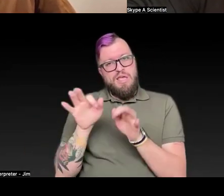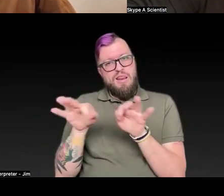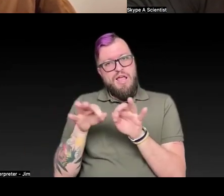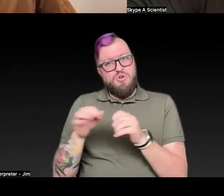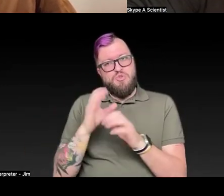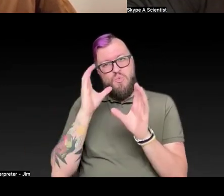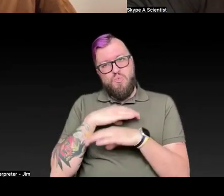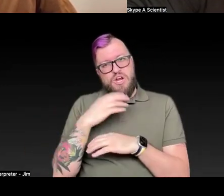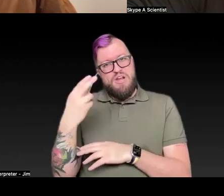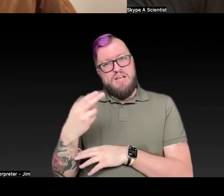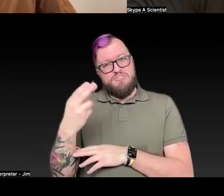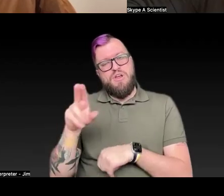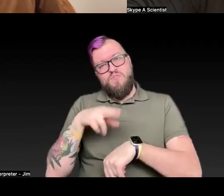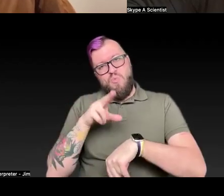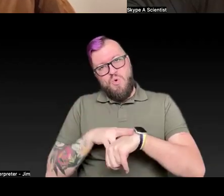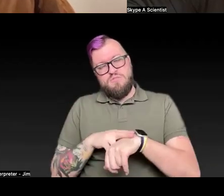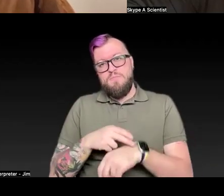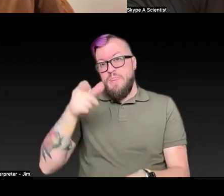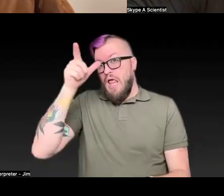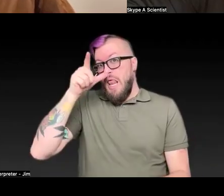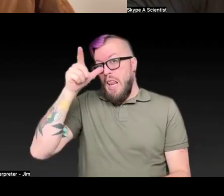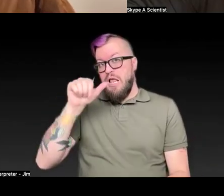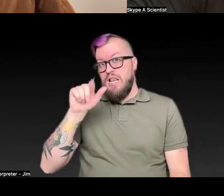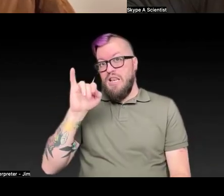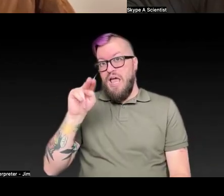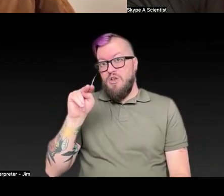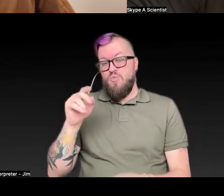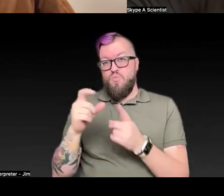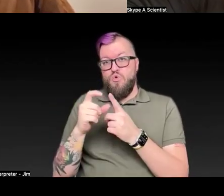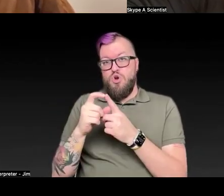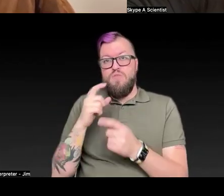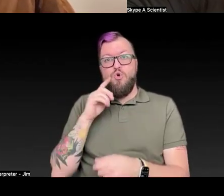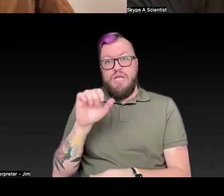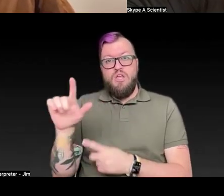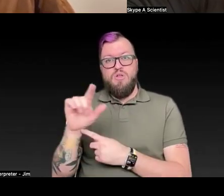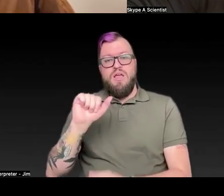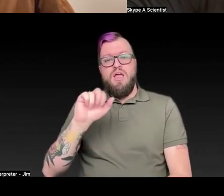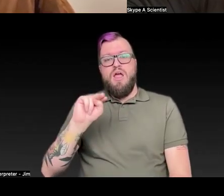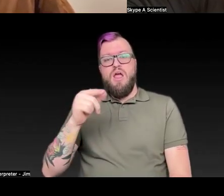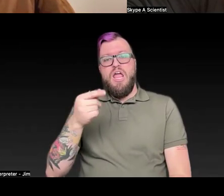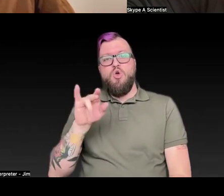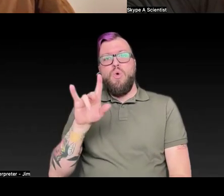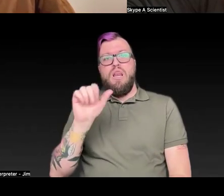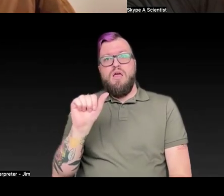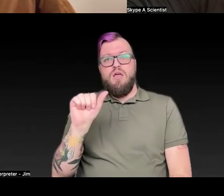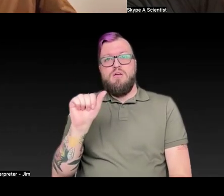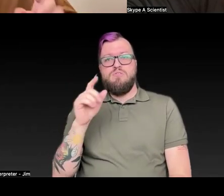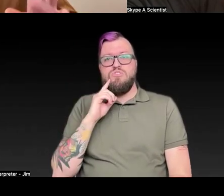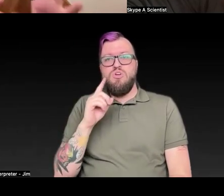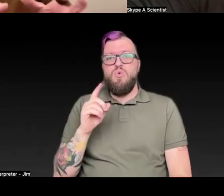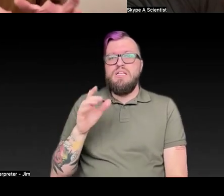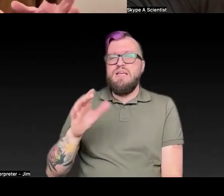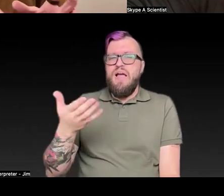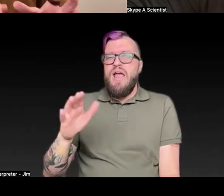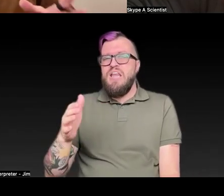history. So the Latin word for eel is anguilla, which is sort of related to the Latin word for snake. And there's that